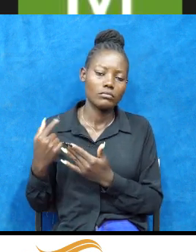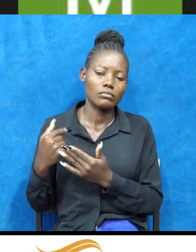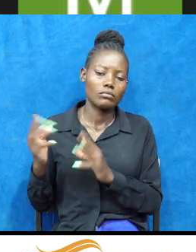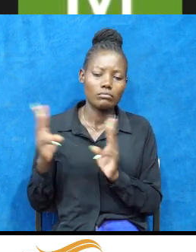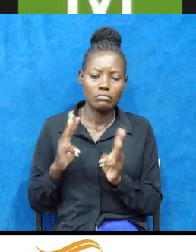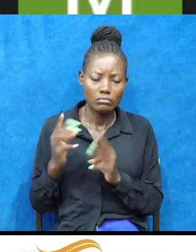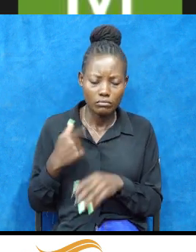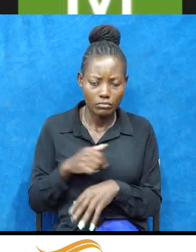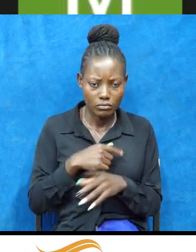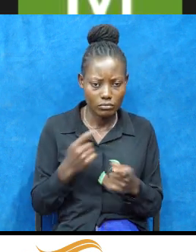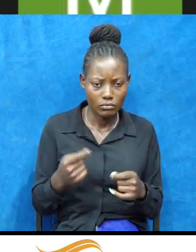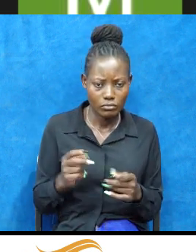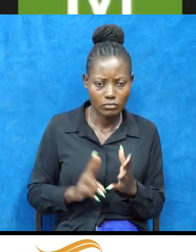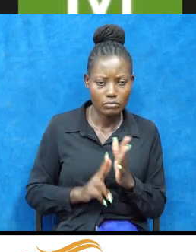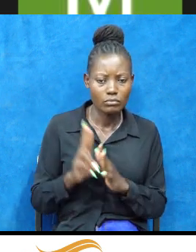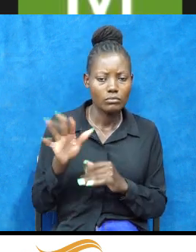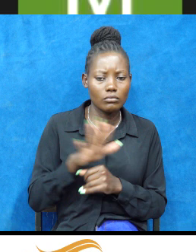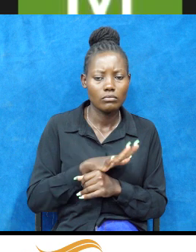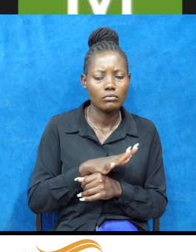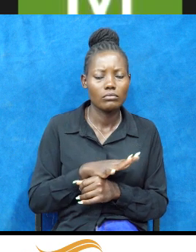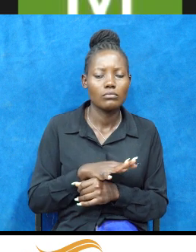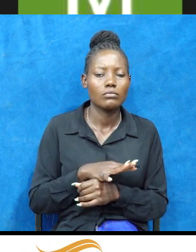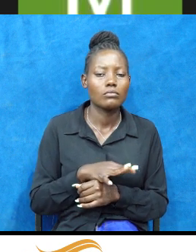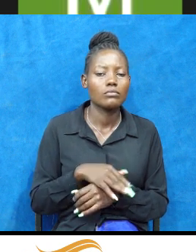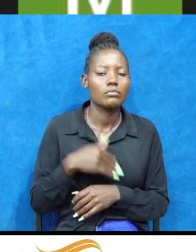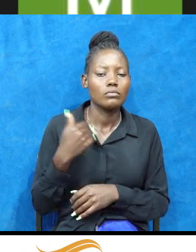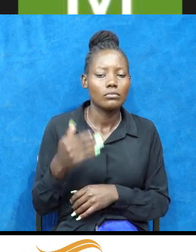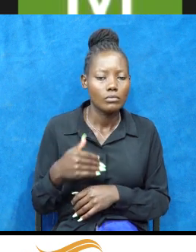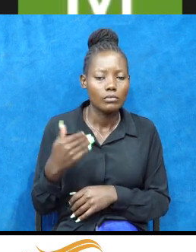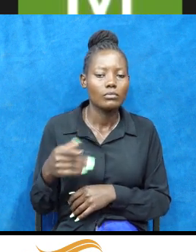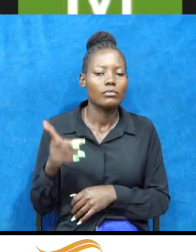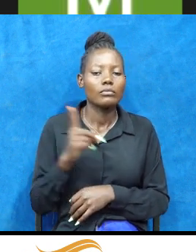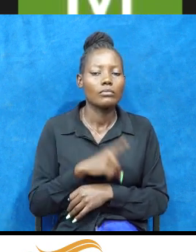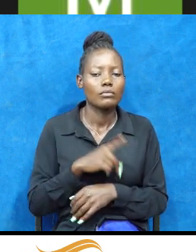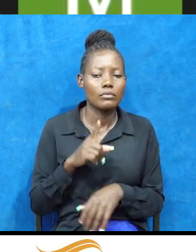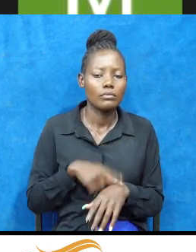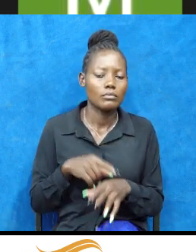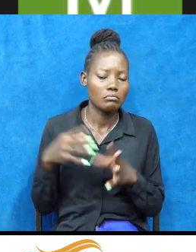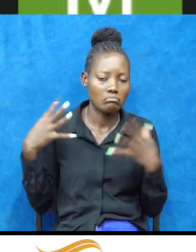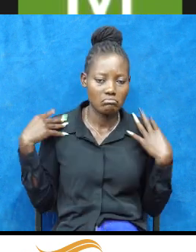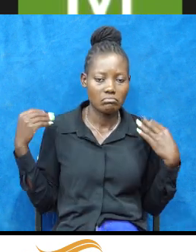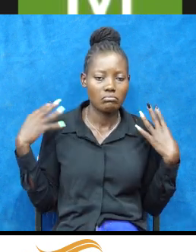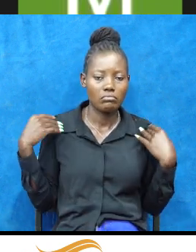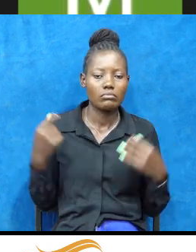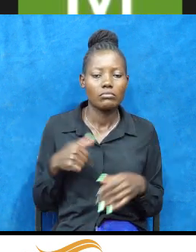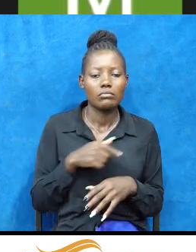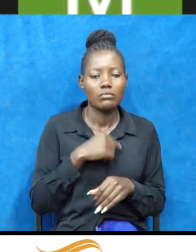training can be useful, but not a lot of volume because every day in practice they're jumping,